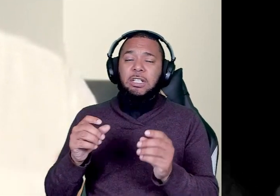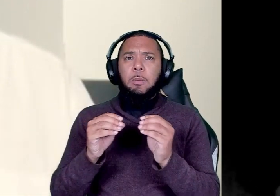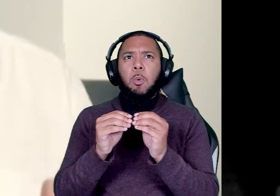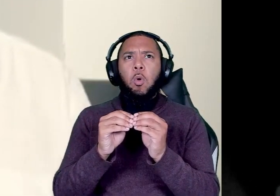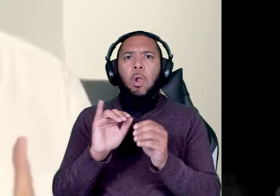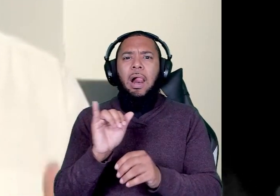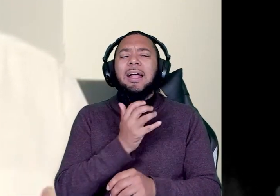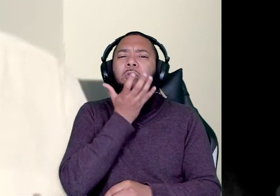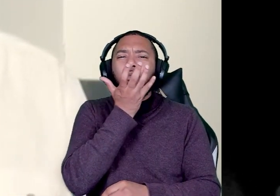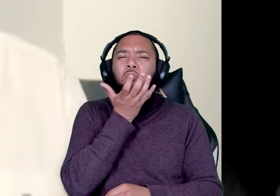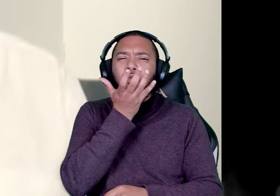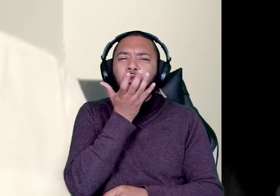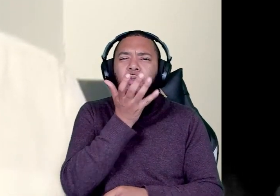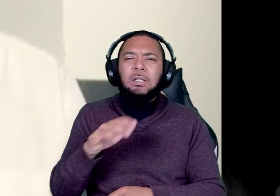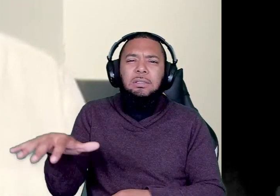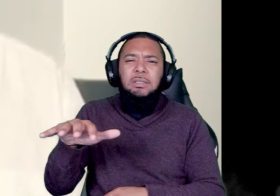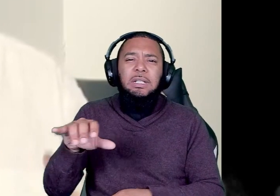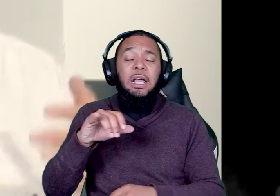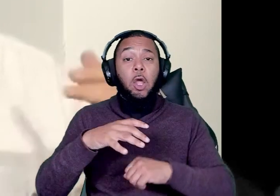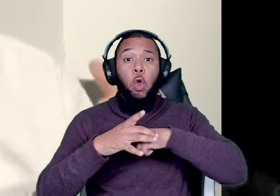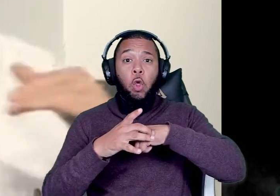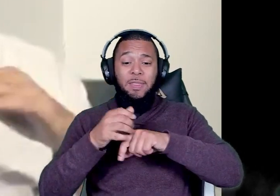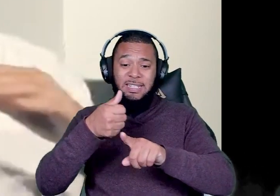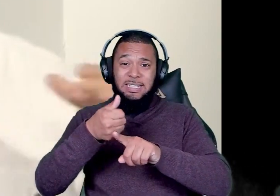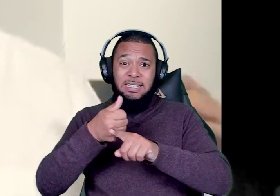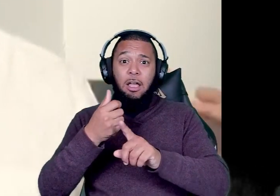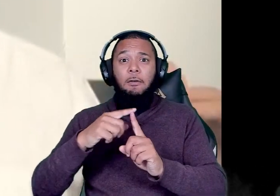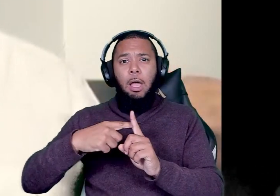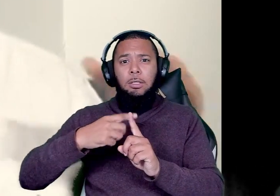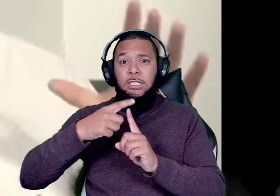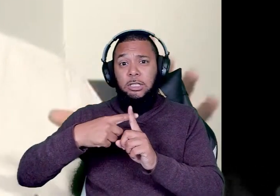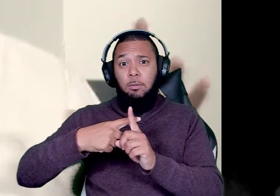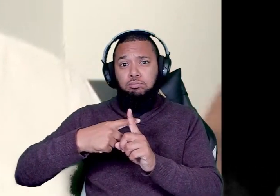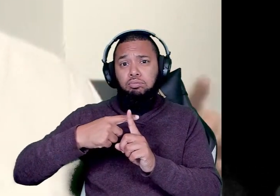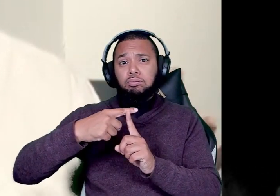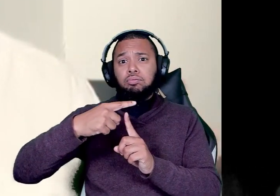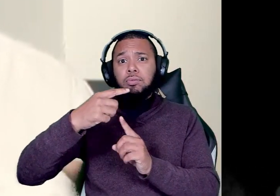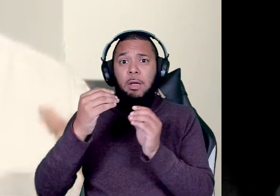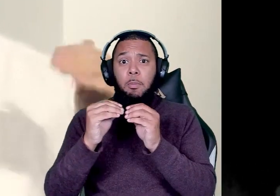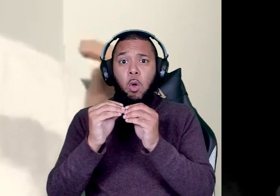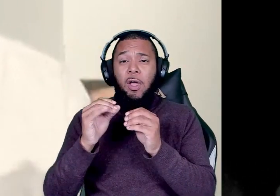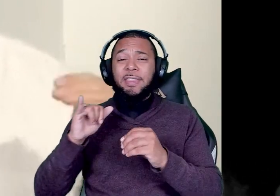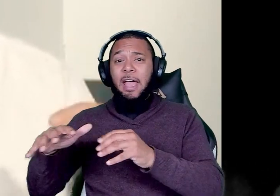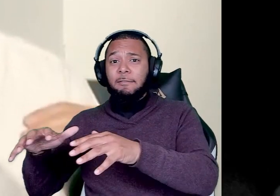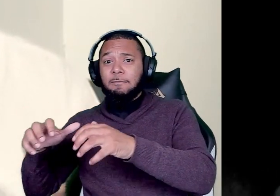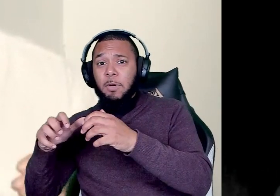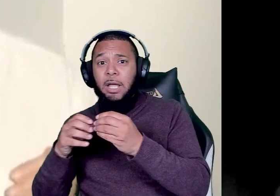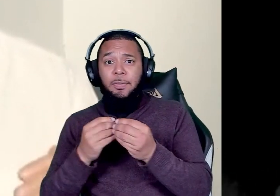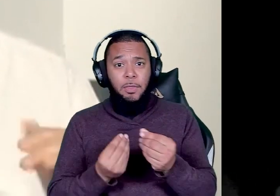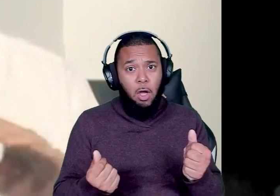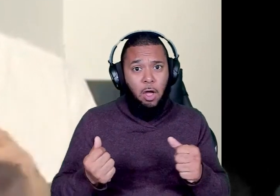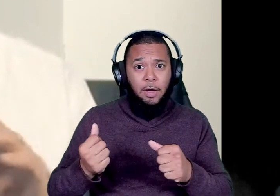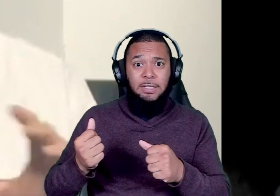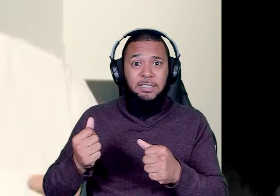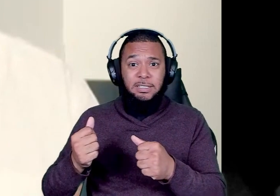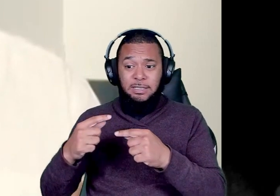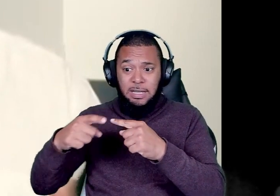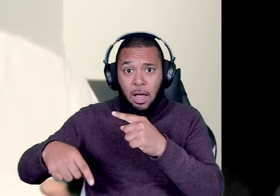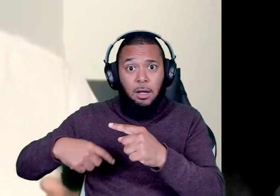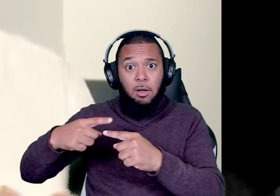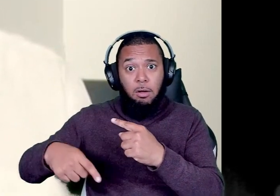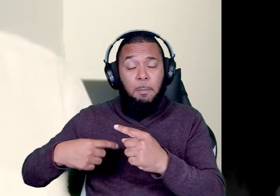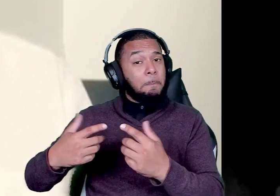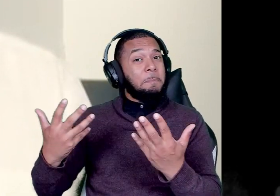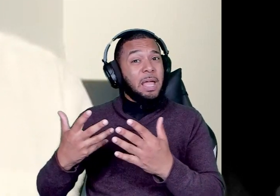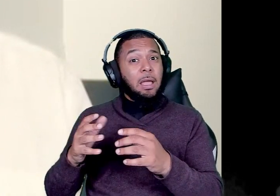If the Earth continues to get warmer, that freezing, thawing thing might just turn into more of just a permanent